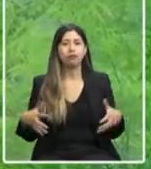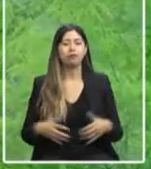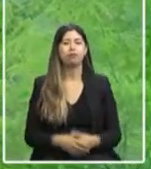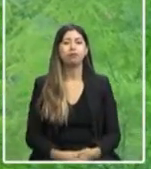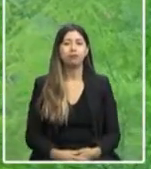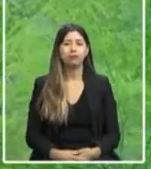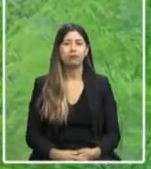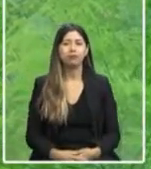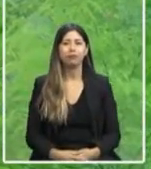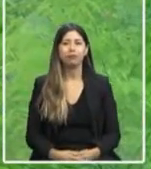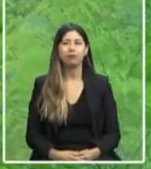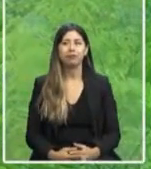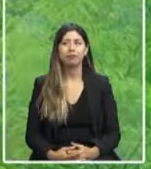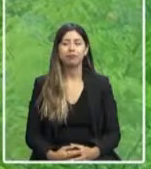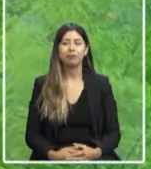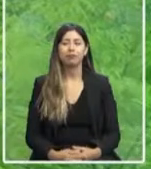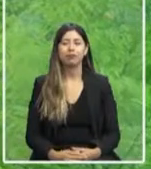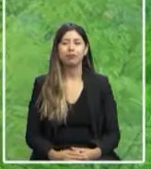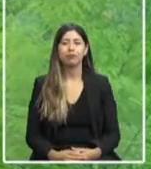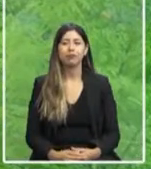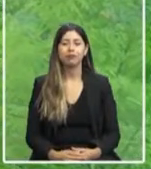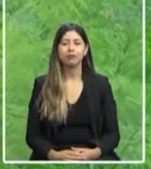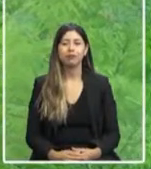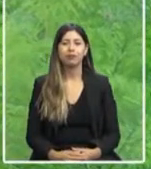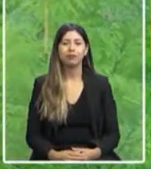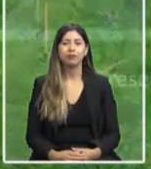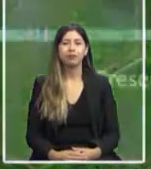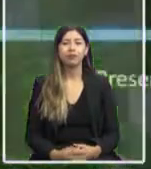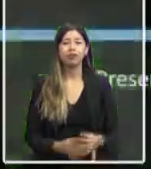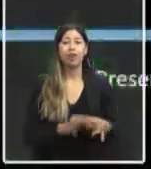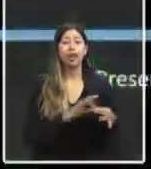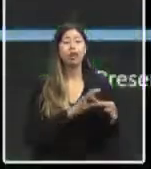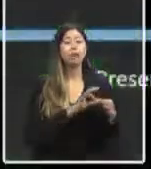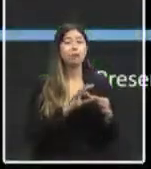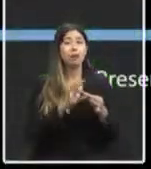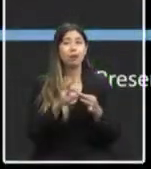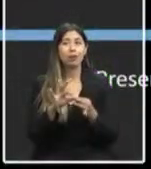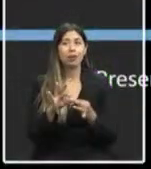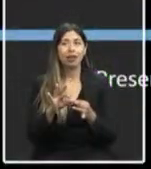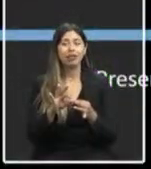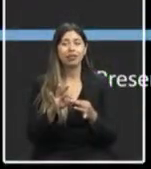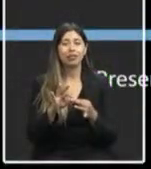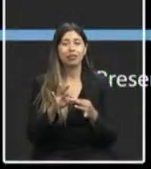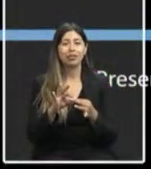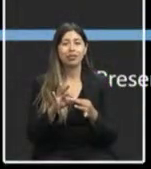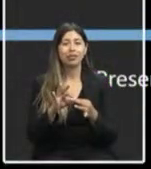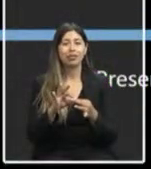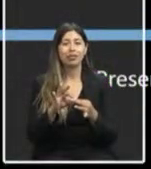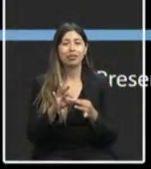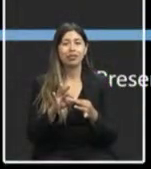Well, I don't know what's going on in Chile, but in Israel, for example,